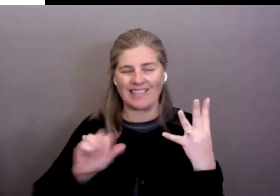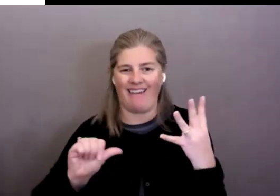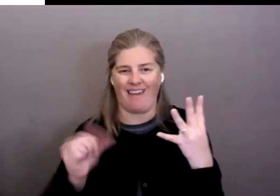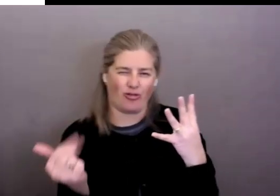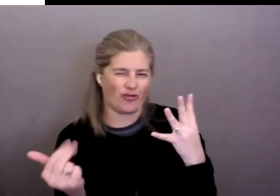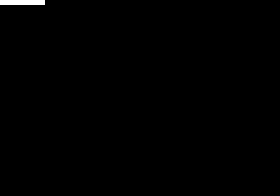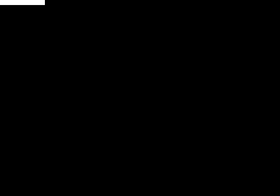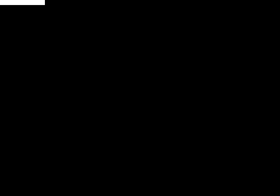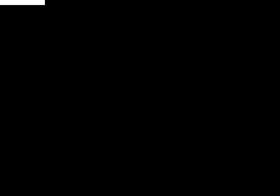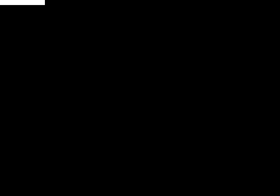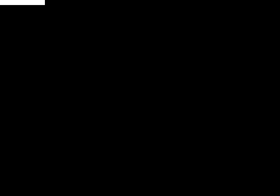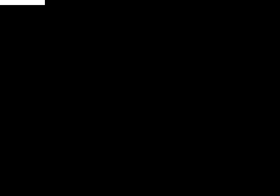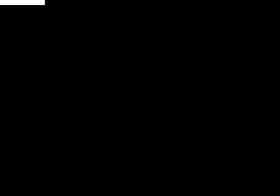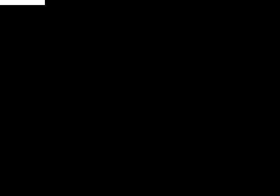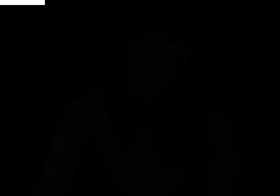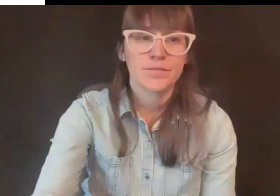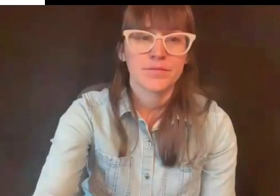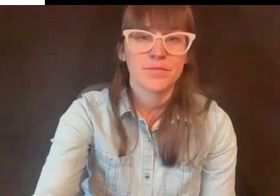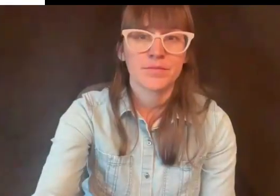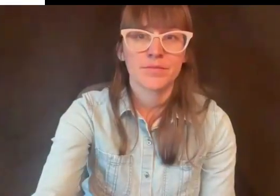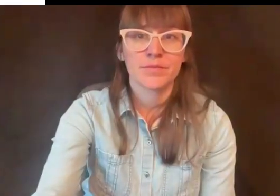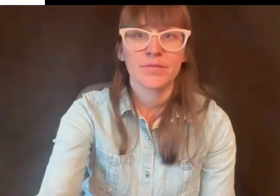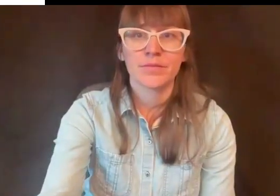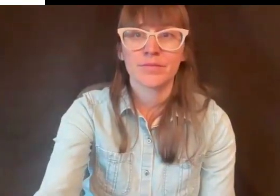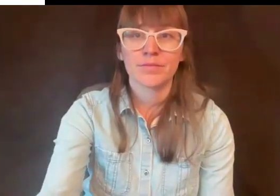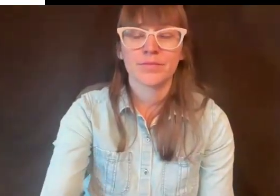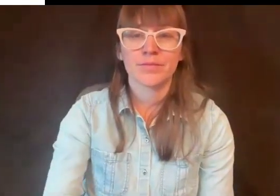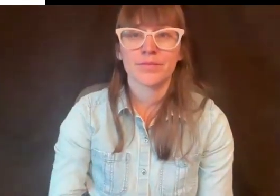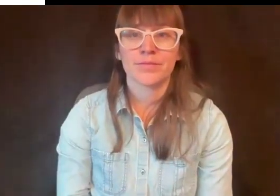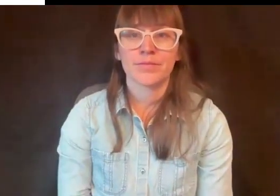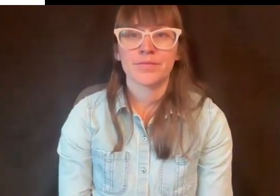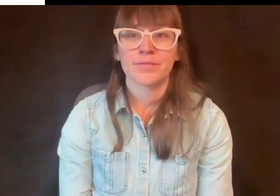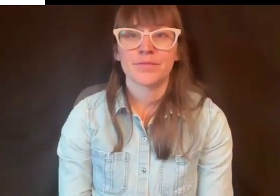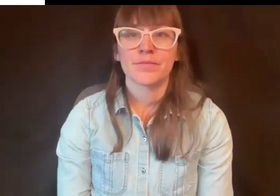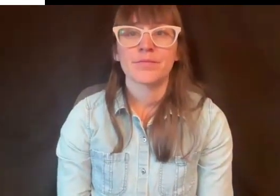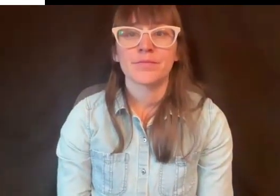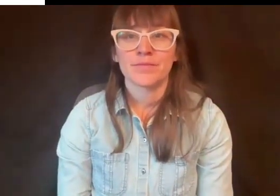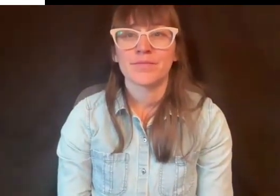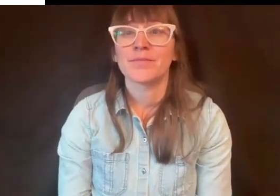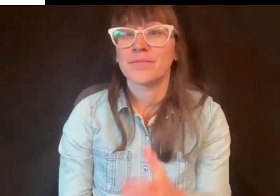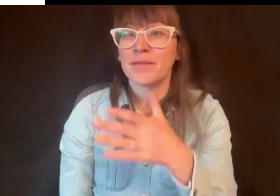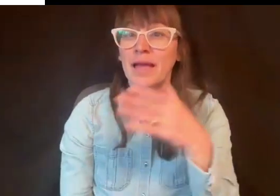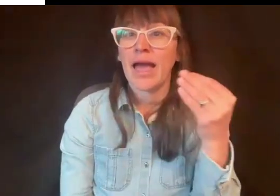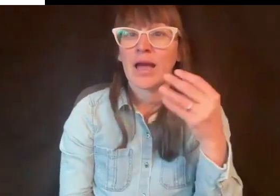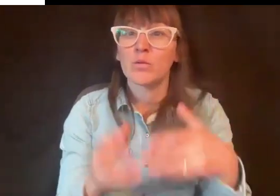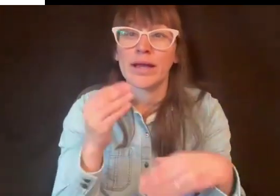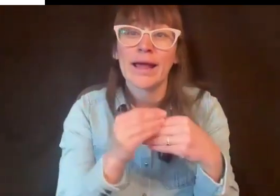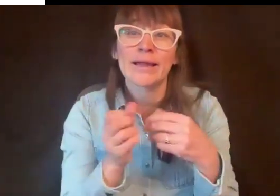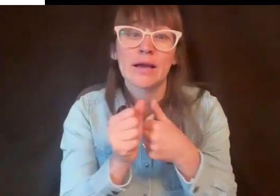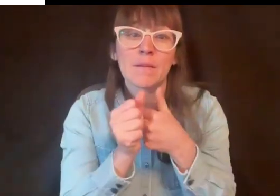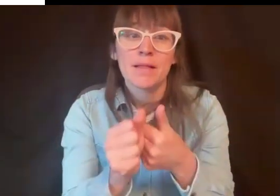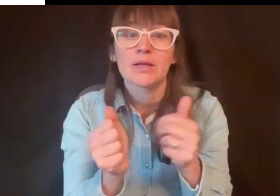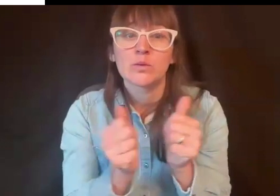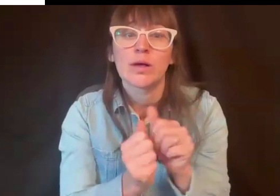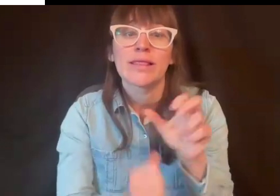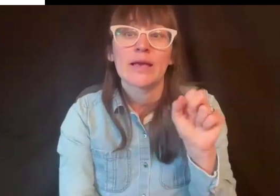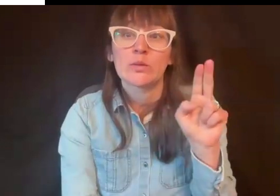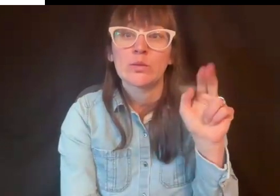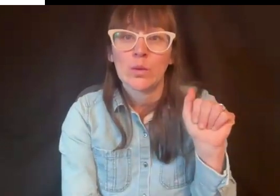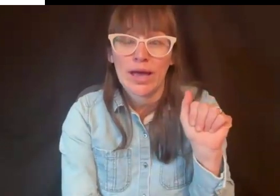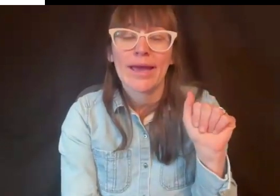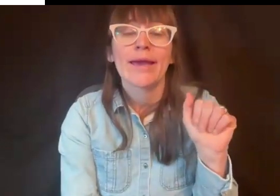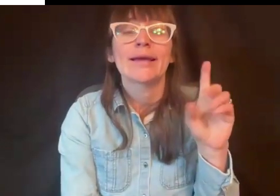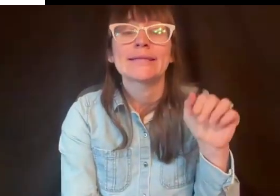an annual information disclosure required by law. And we also added compliance with SUA data use policies, including confidentiality